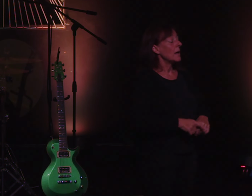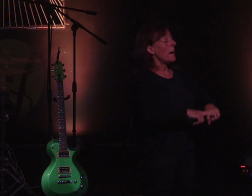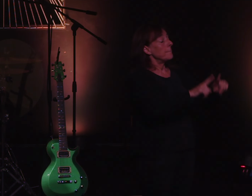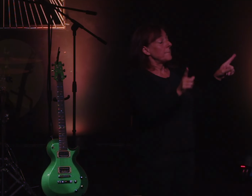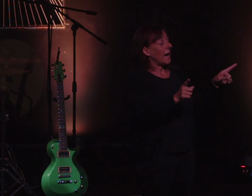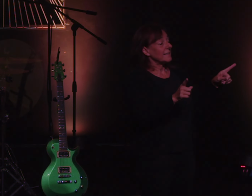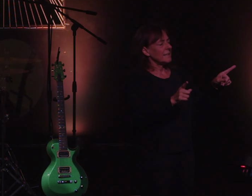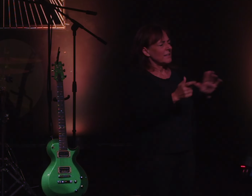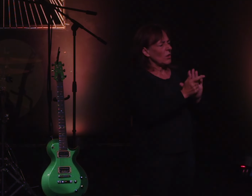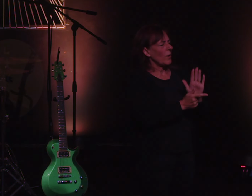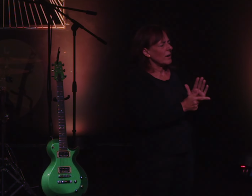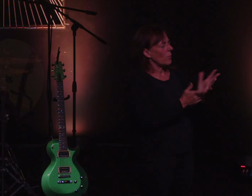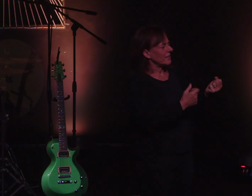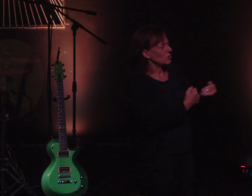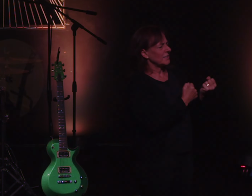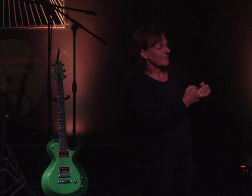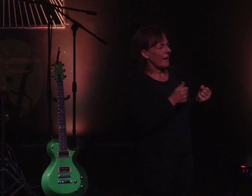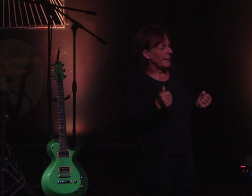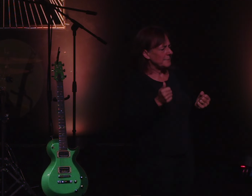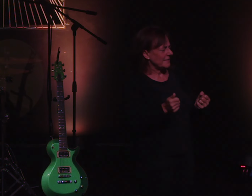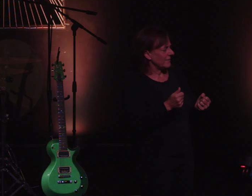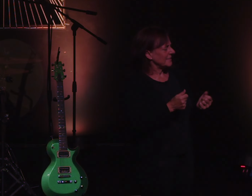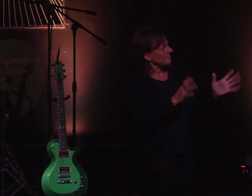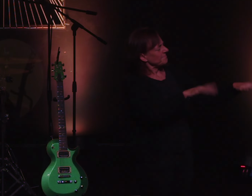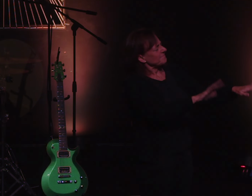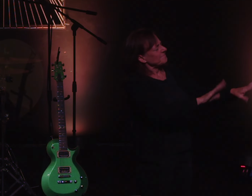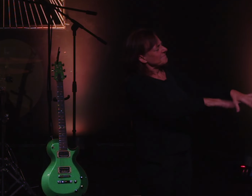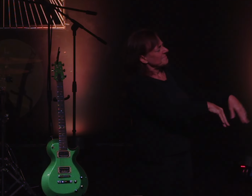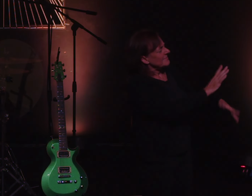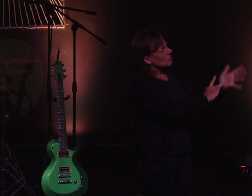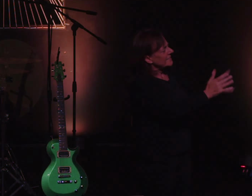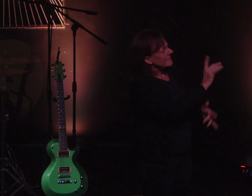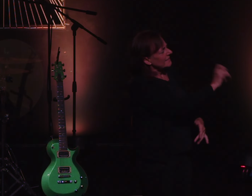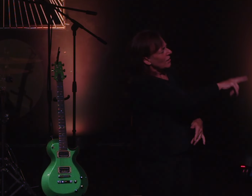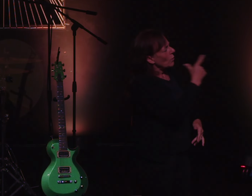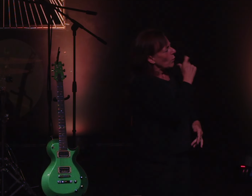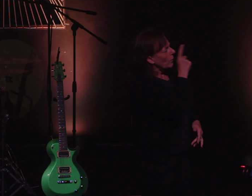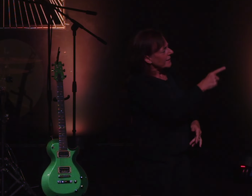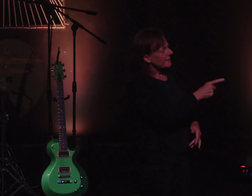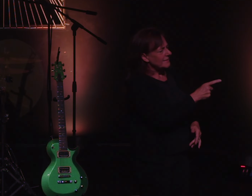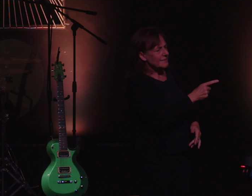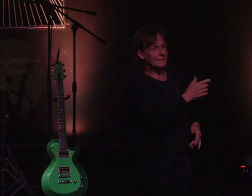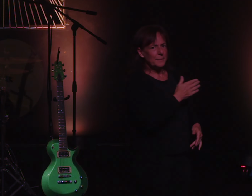But he, the lawyer, wanted to justify himself. So he asked Jesus, "And who is my neighbor?"